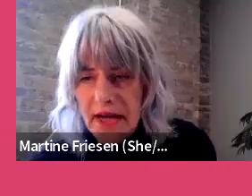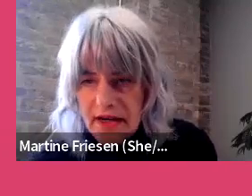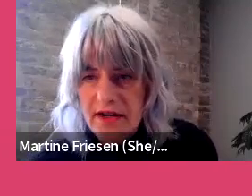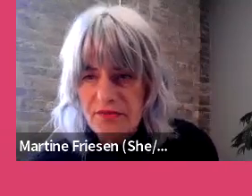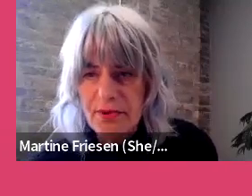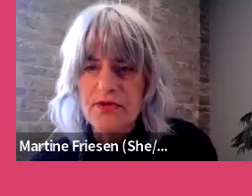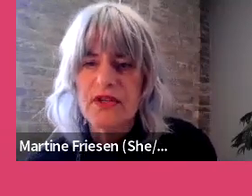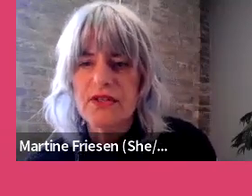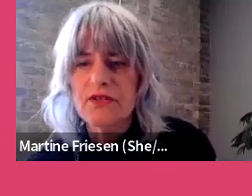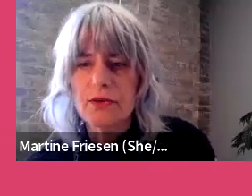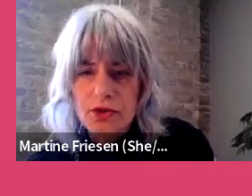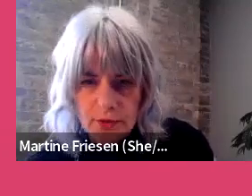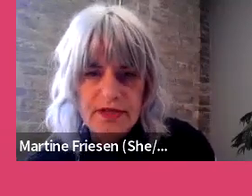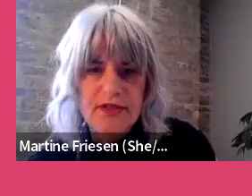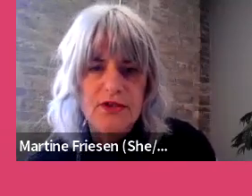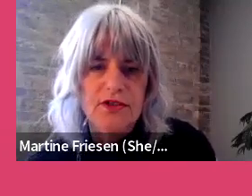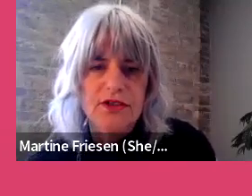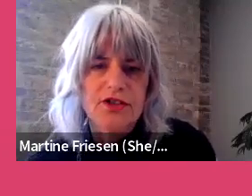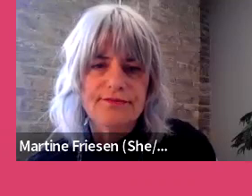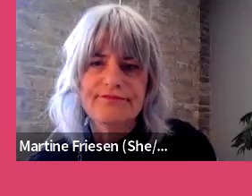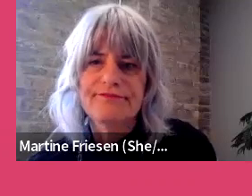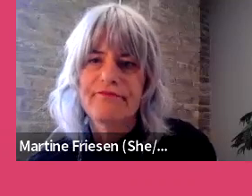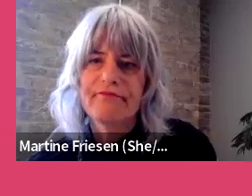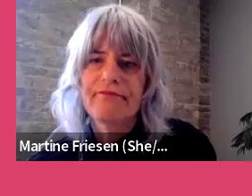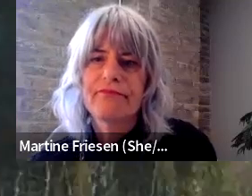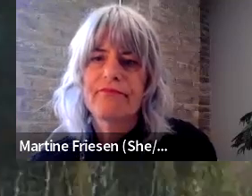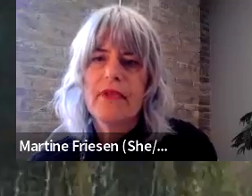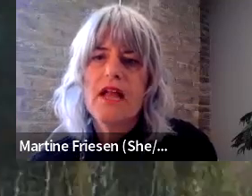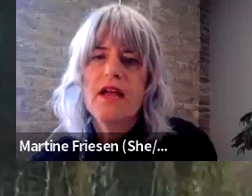a competitive process, so don't be discouraged.